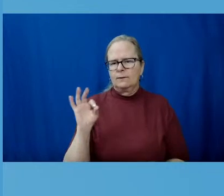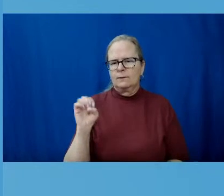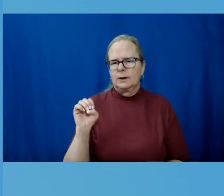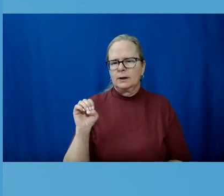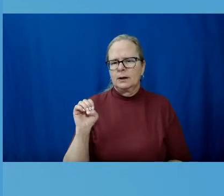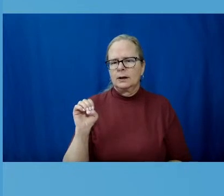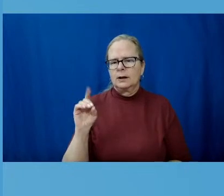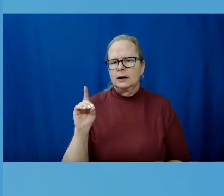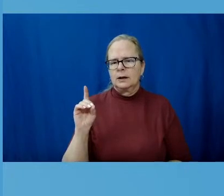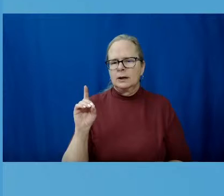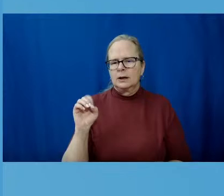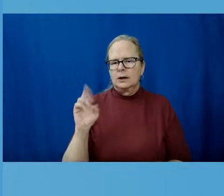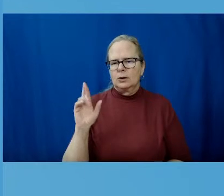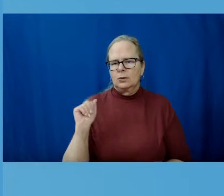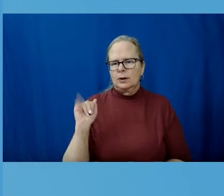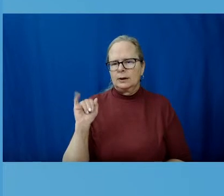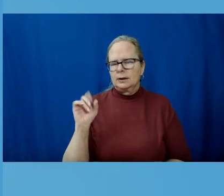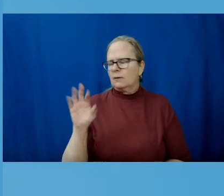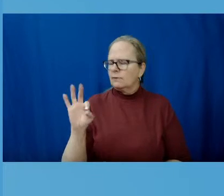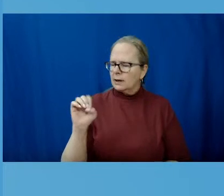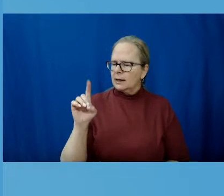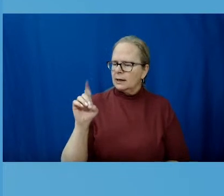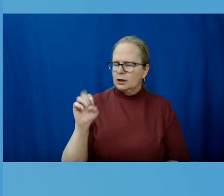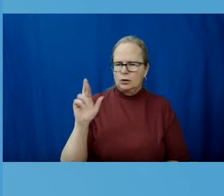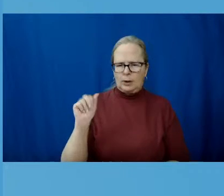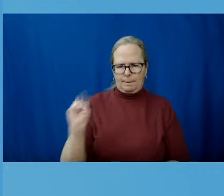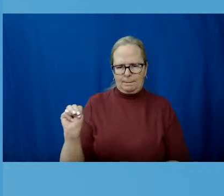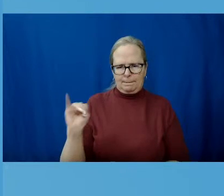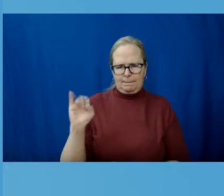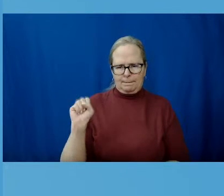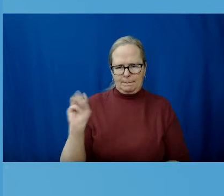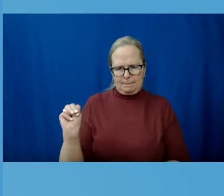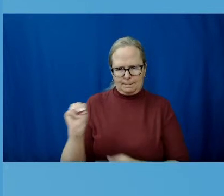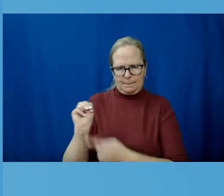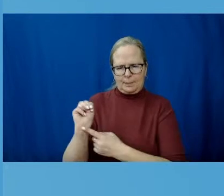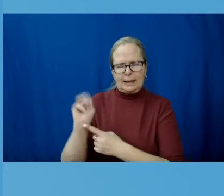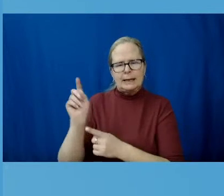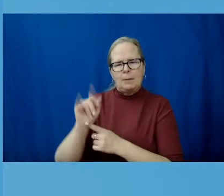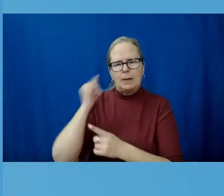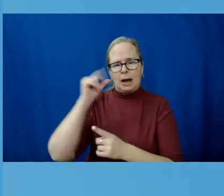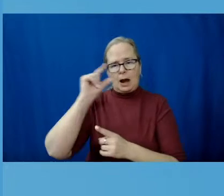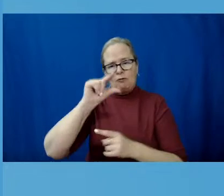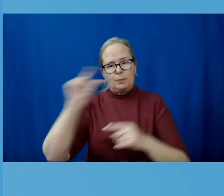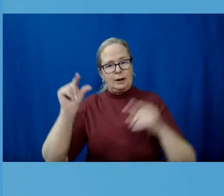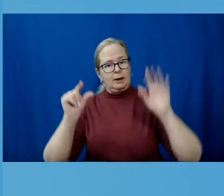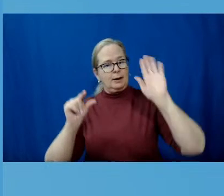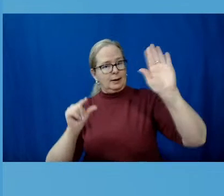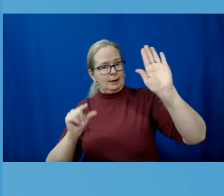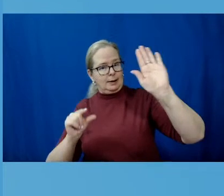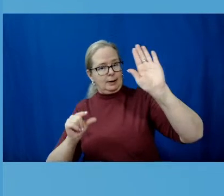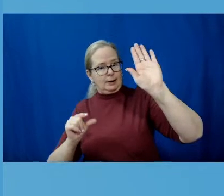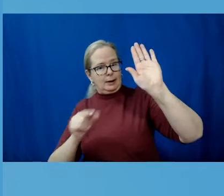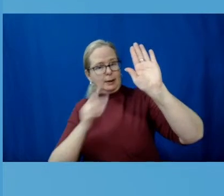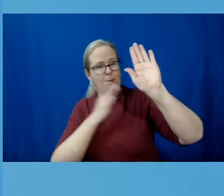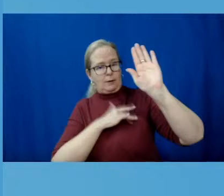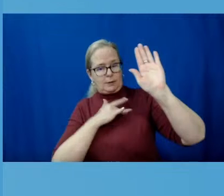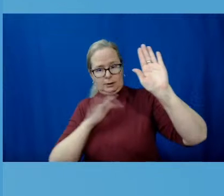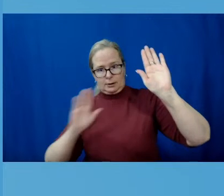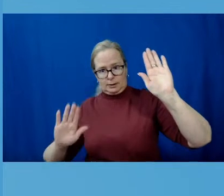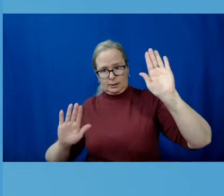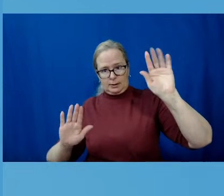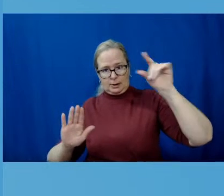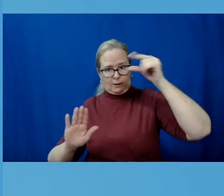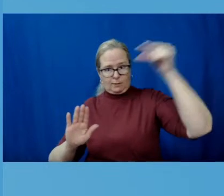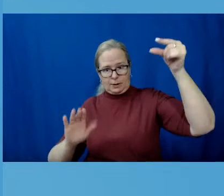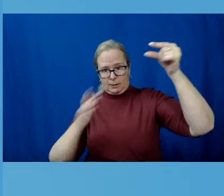but that actually work together to achieve something. And if there's any opportunity in terms of how they can use law effectively,